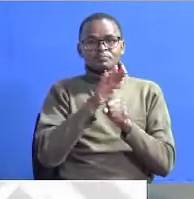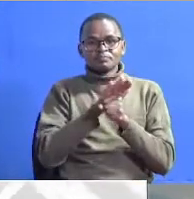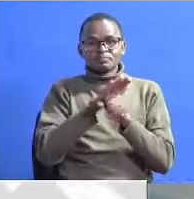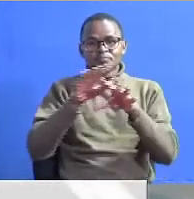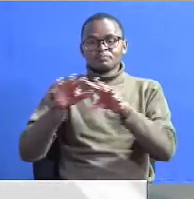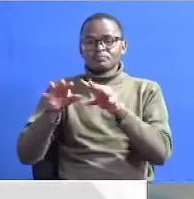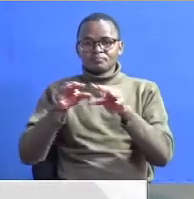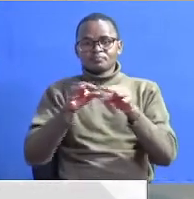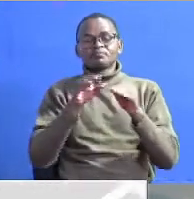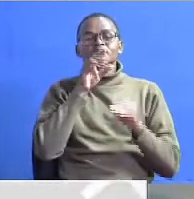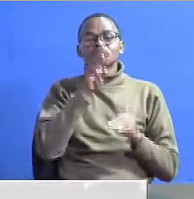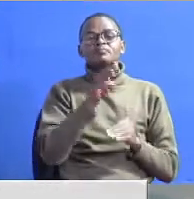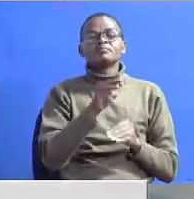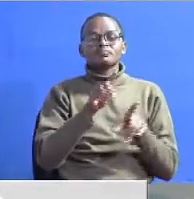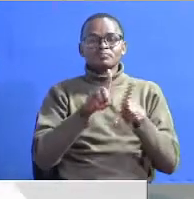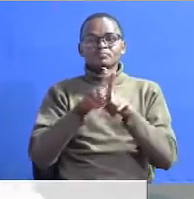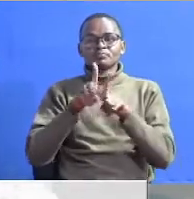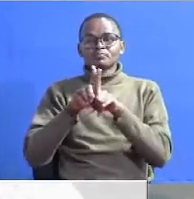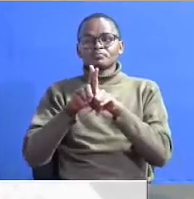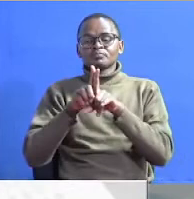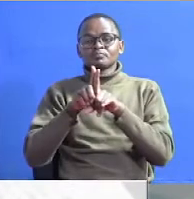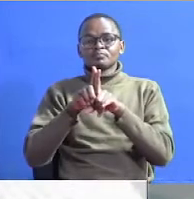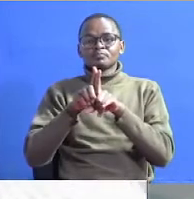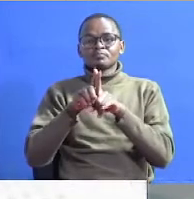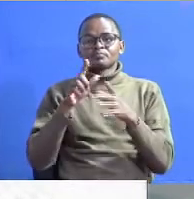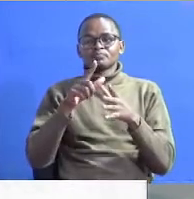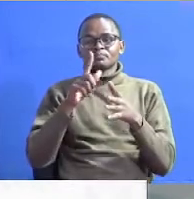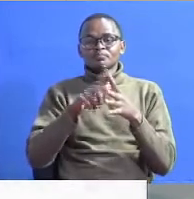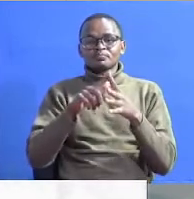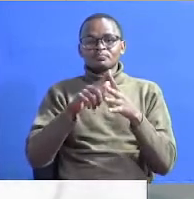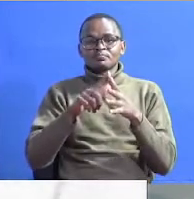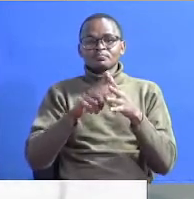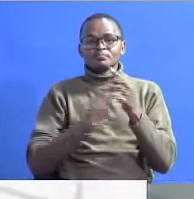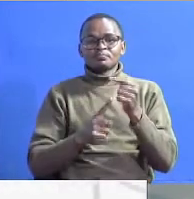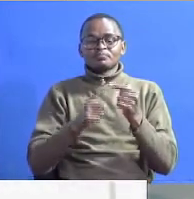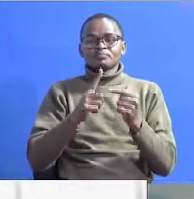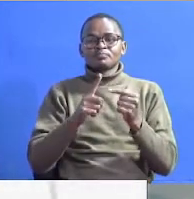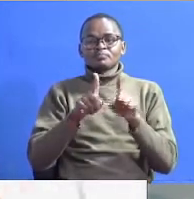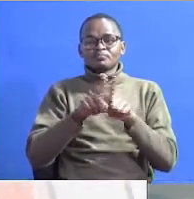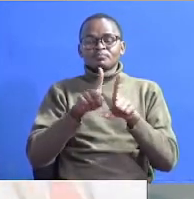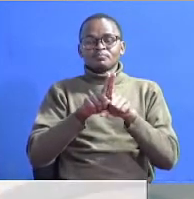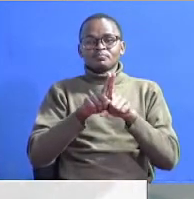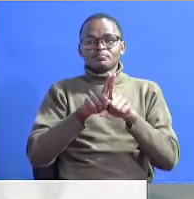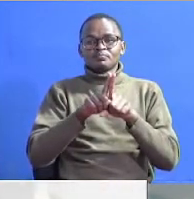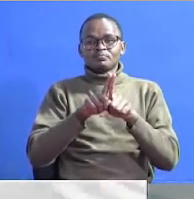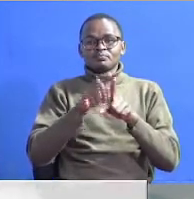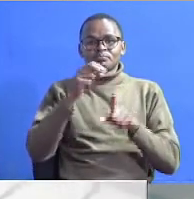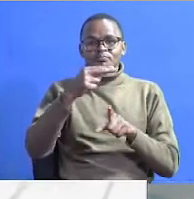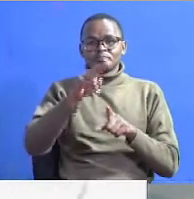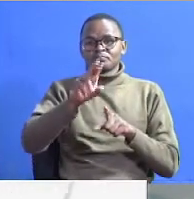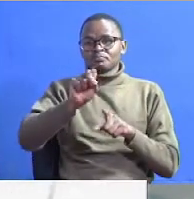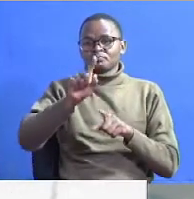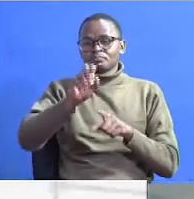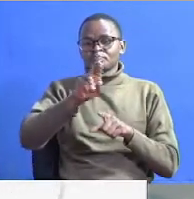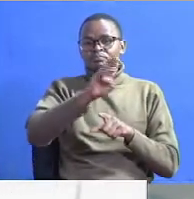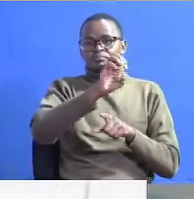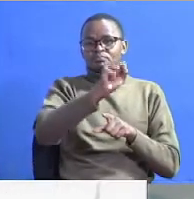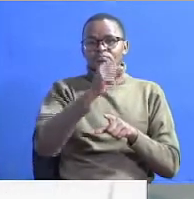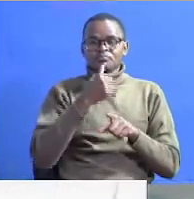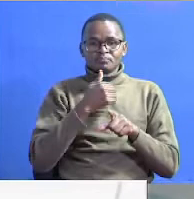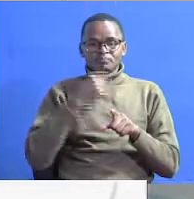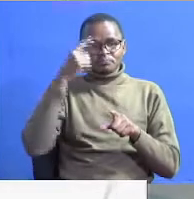took himself as an hustler. He went to the ground as a hustler, and he told the hustlers, I